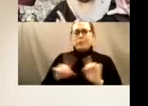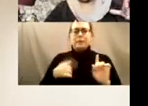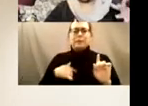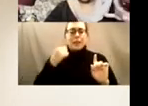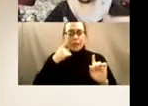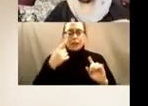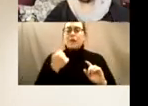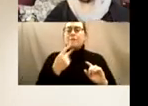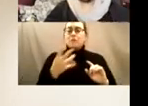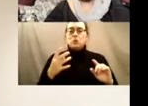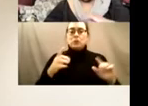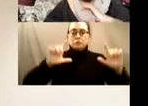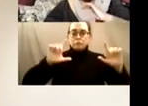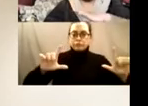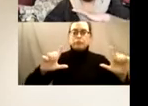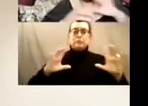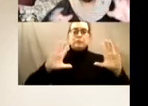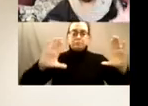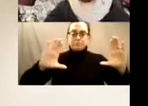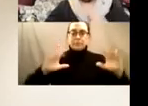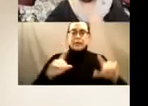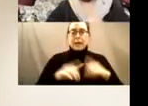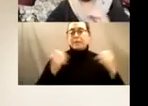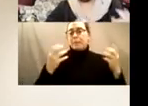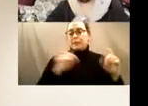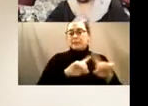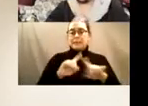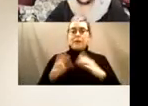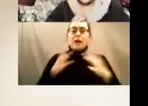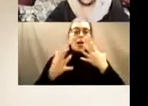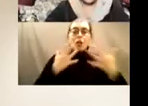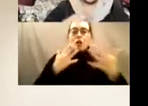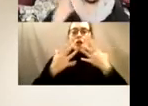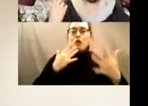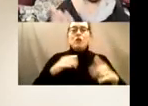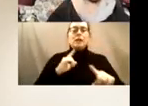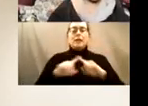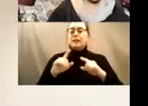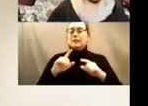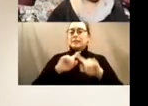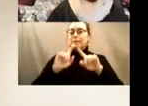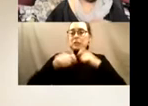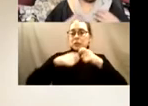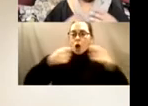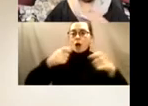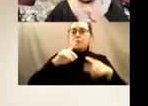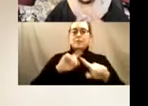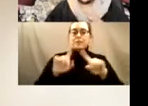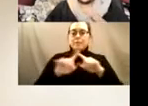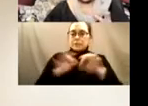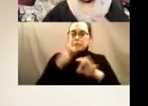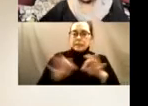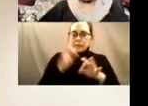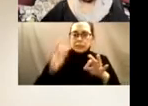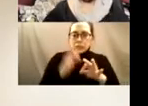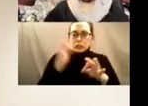pieces are woven, and I have many, many, many different colors, many different kinds of knots, many different kinds of stitches, lots of different